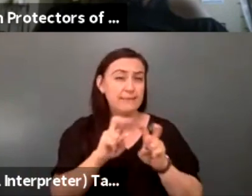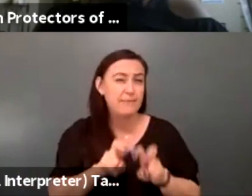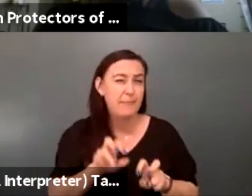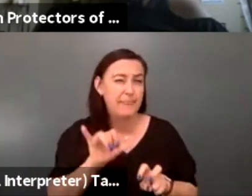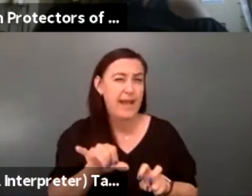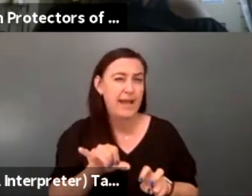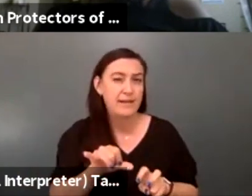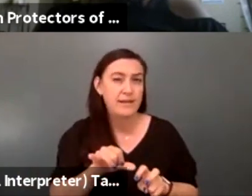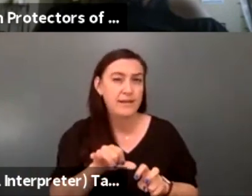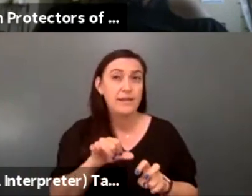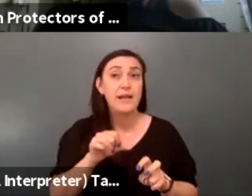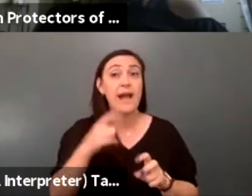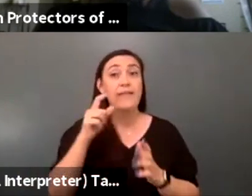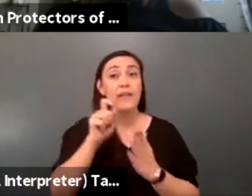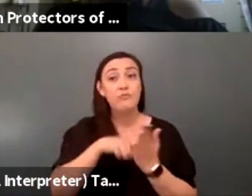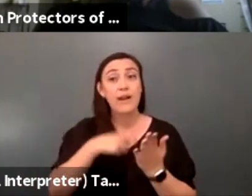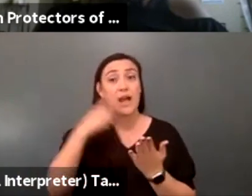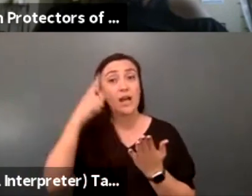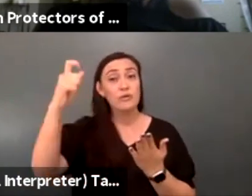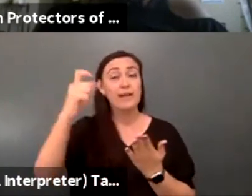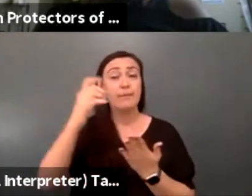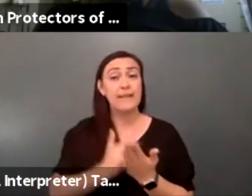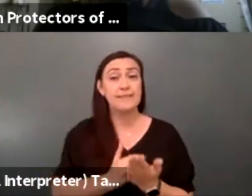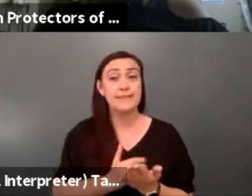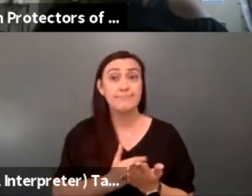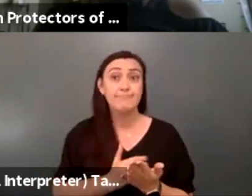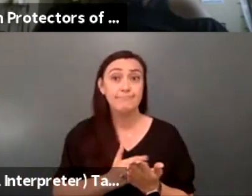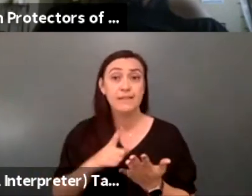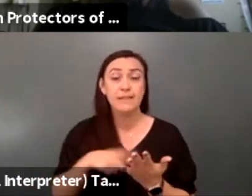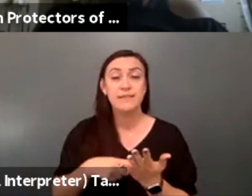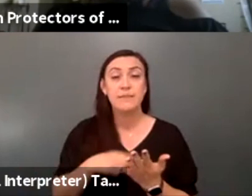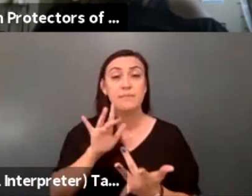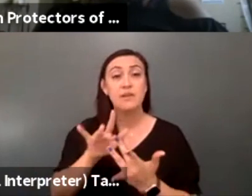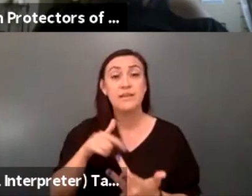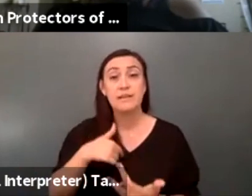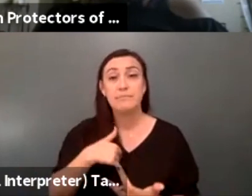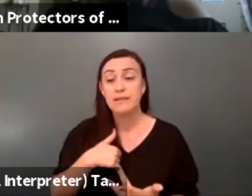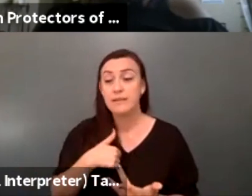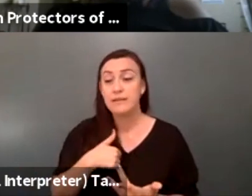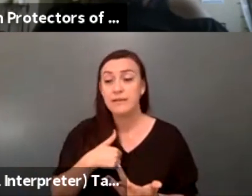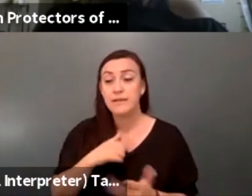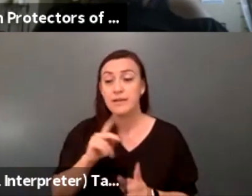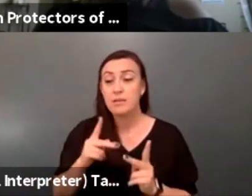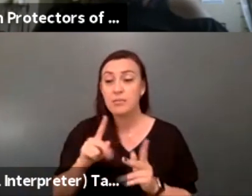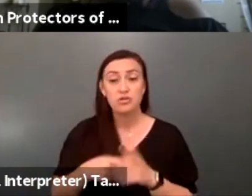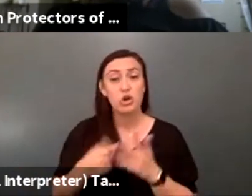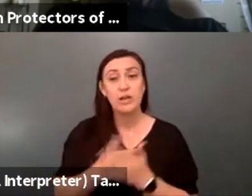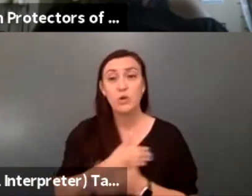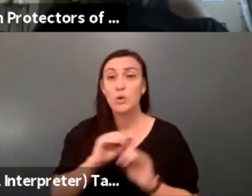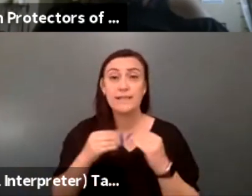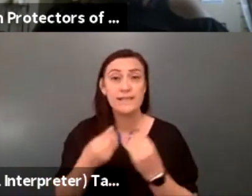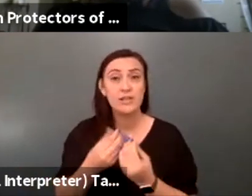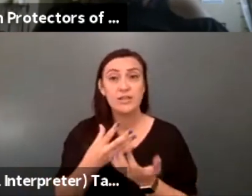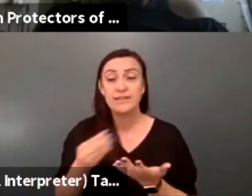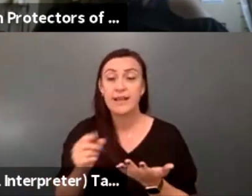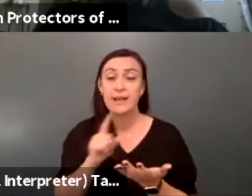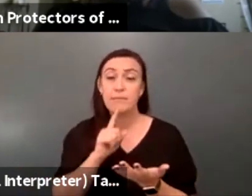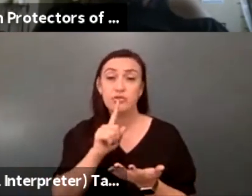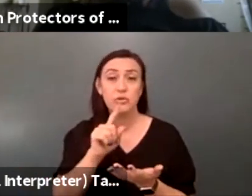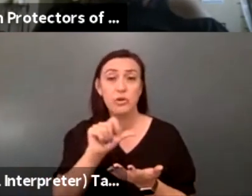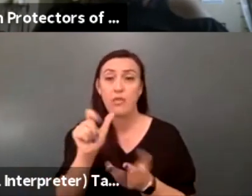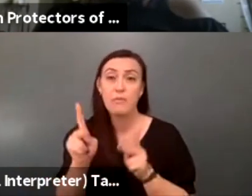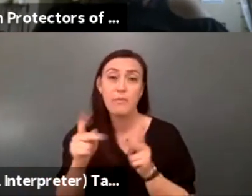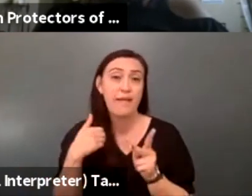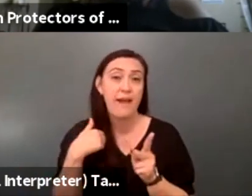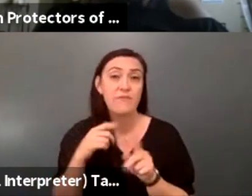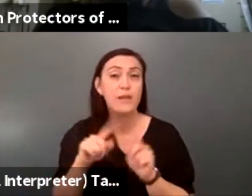and then write a dream list. I've had, people reach out to me who are starting early organizations, and I'm sure some other people have, and you can